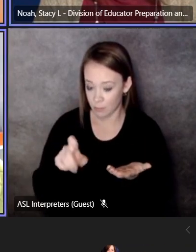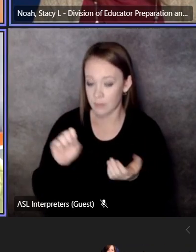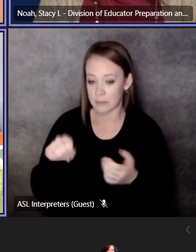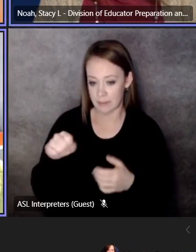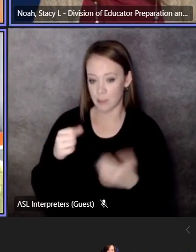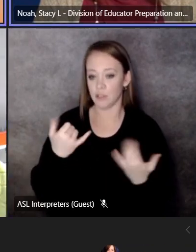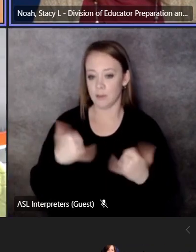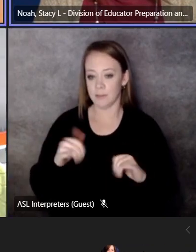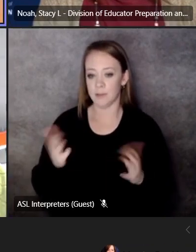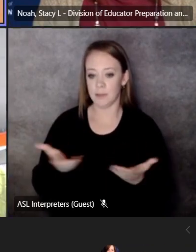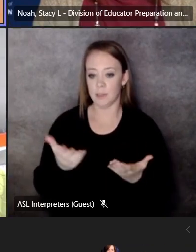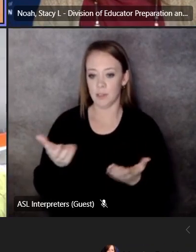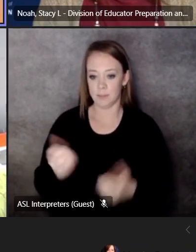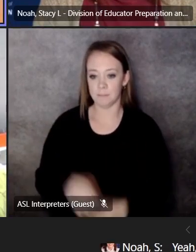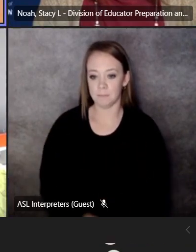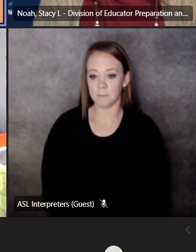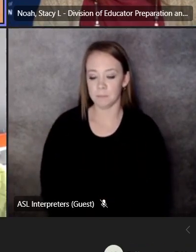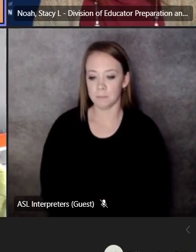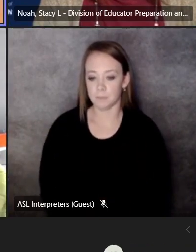okay.